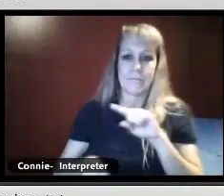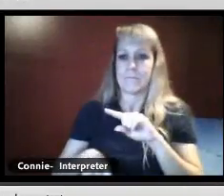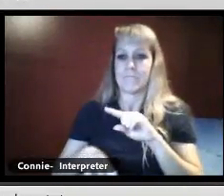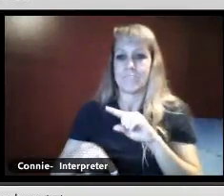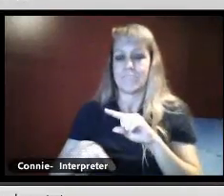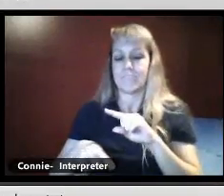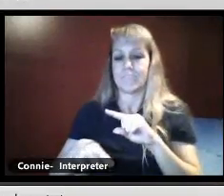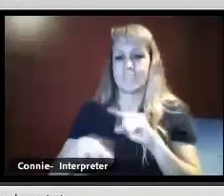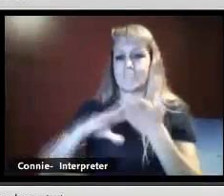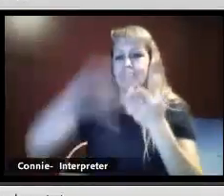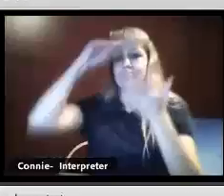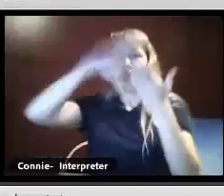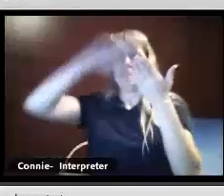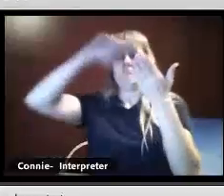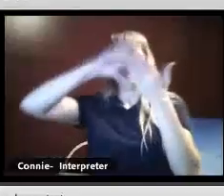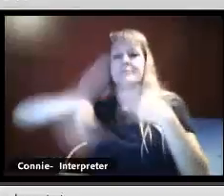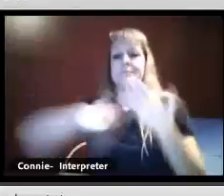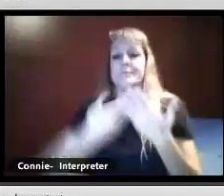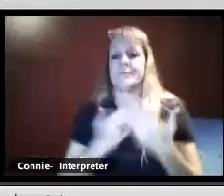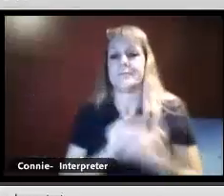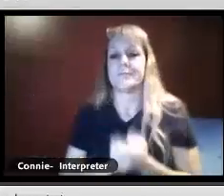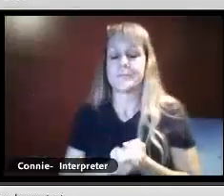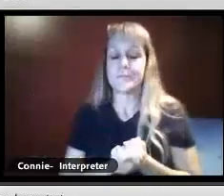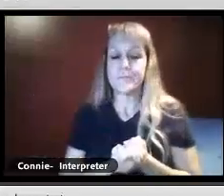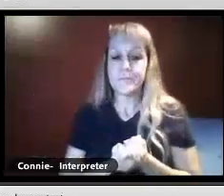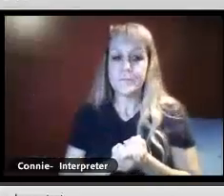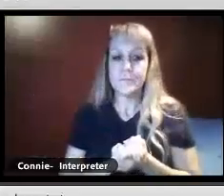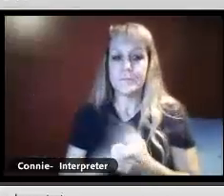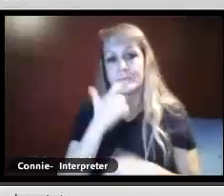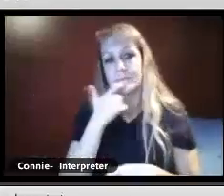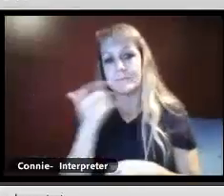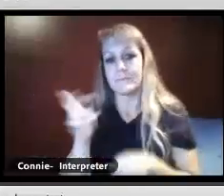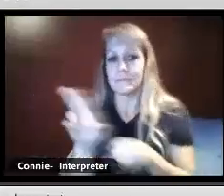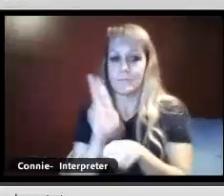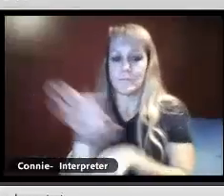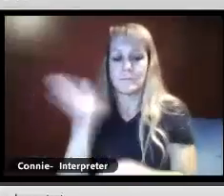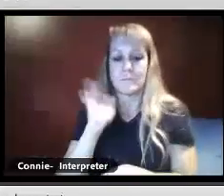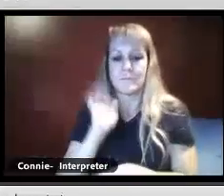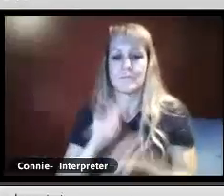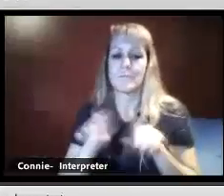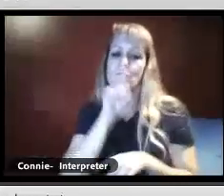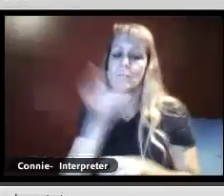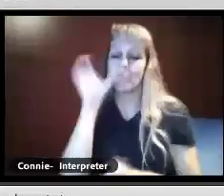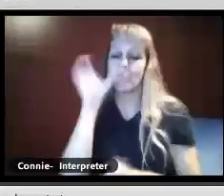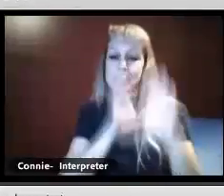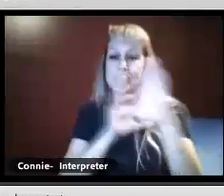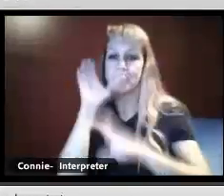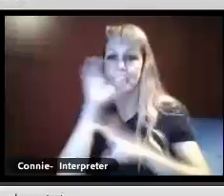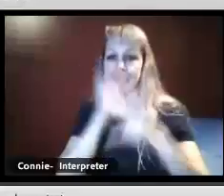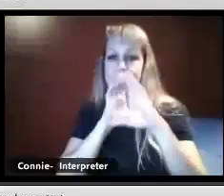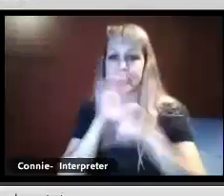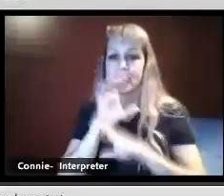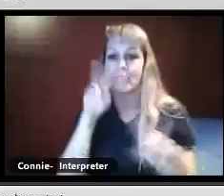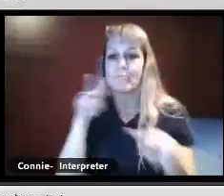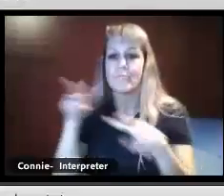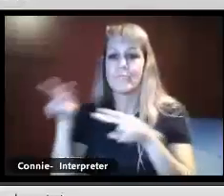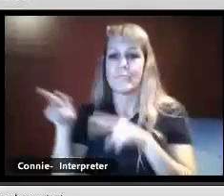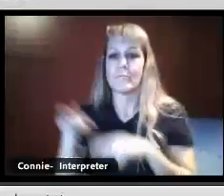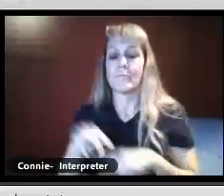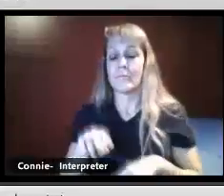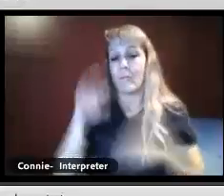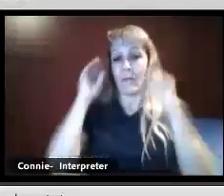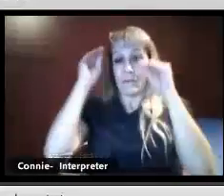in. But so when I say used it, I mean browsed certain topics. But it was started by a professor